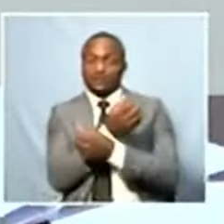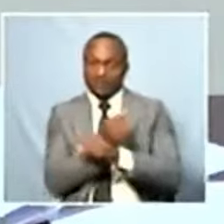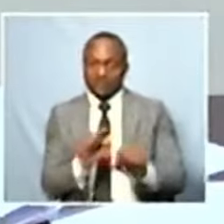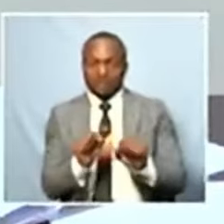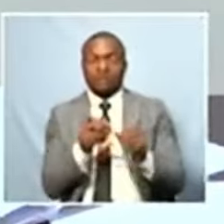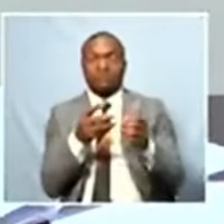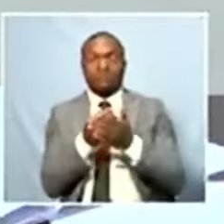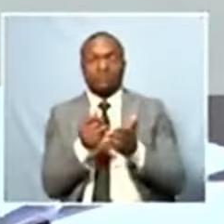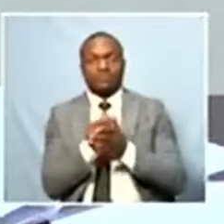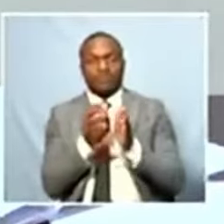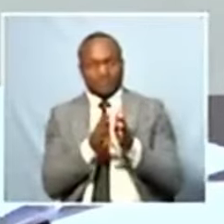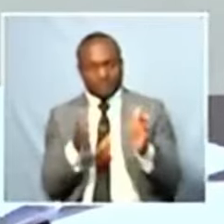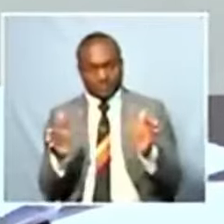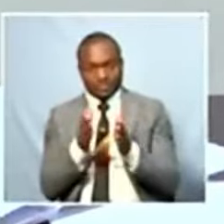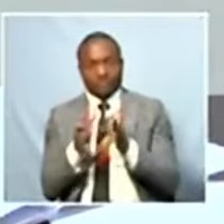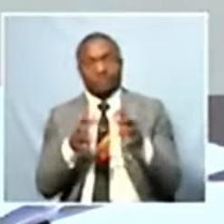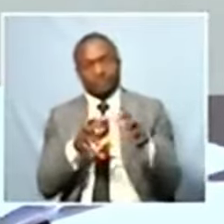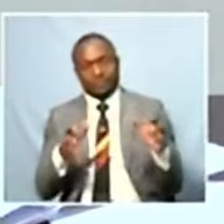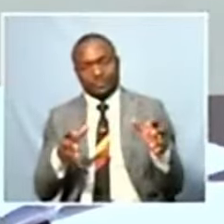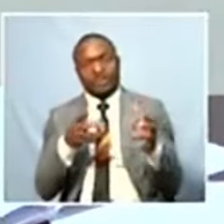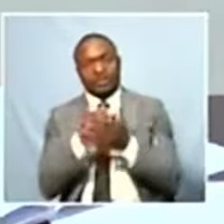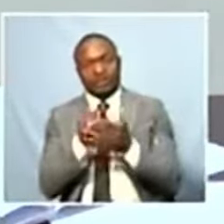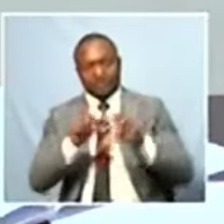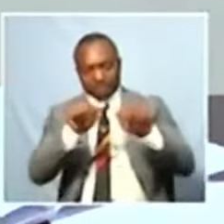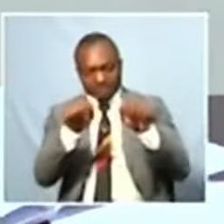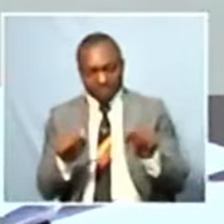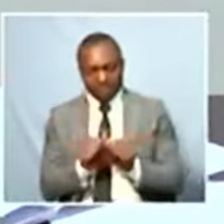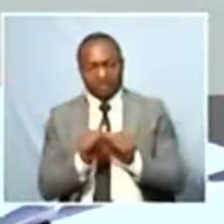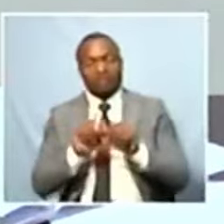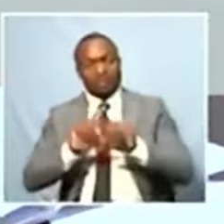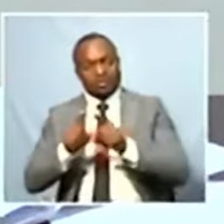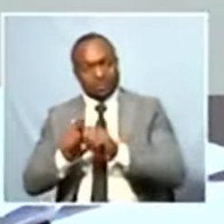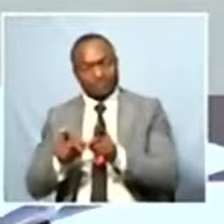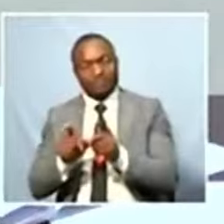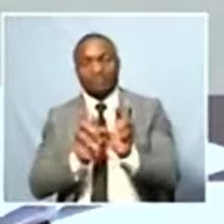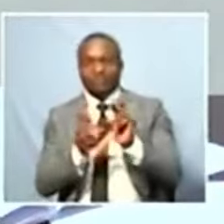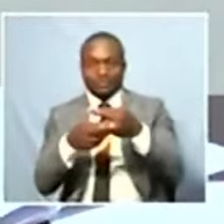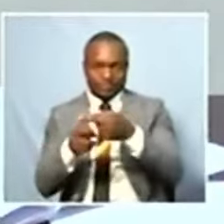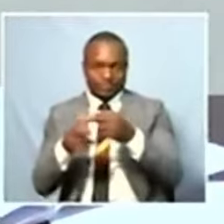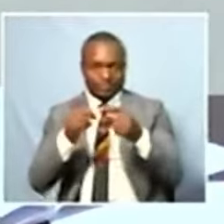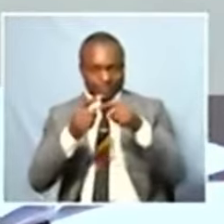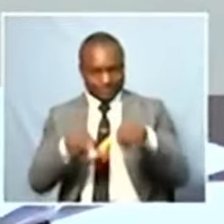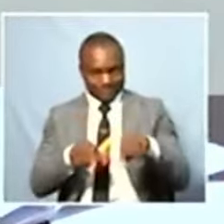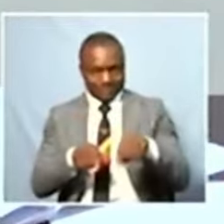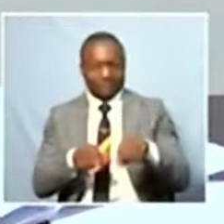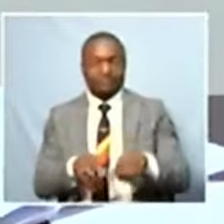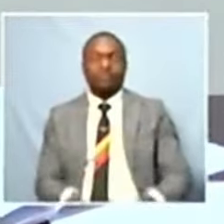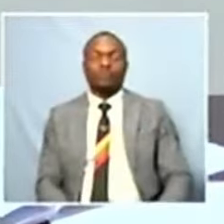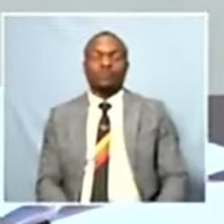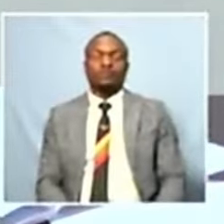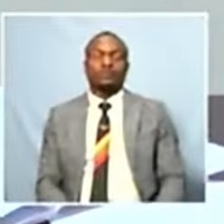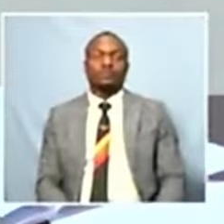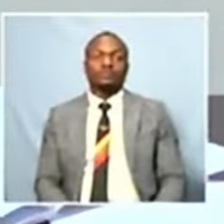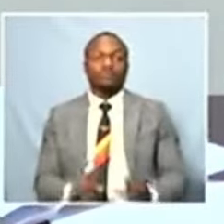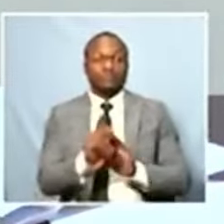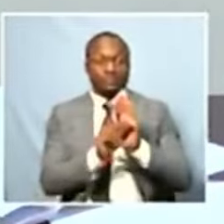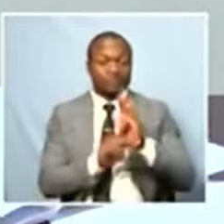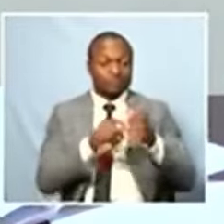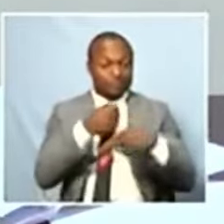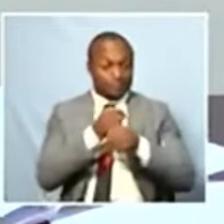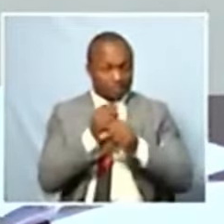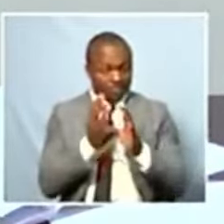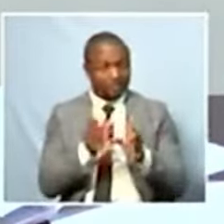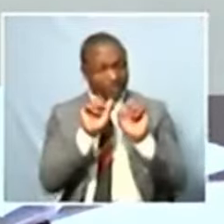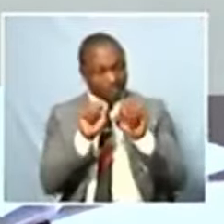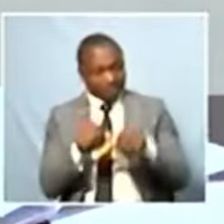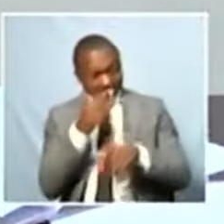leakages, and expand the tax base. Hence the various reforms that are taking place. And I'm sure from policymakers' perspective, you